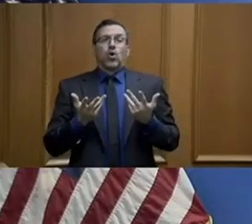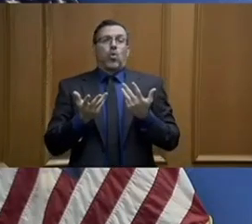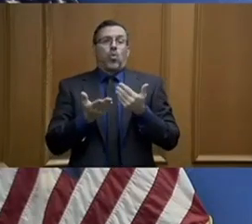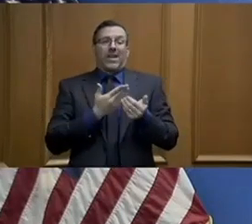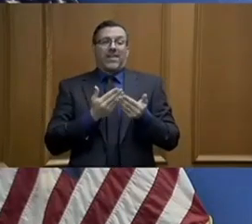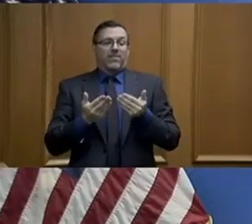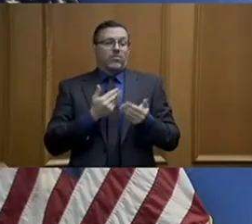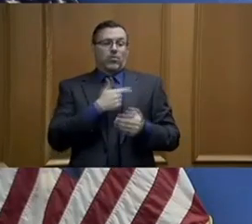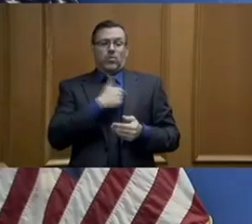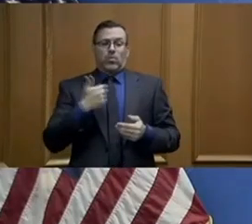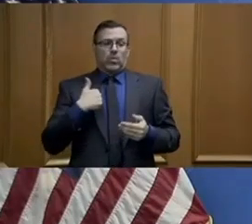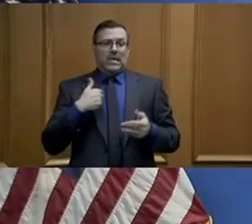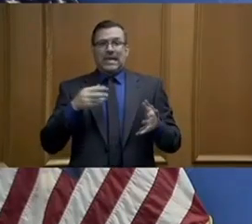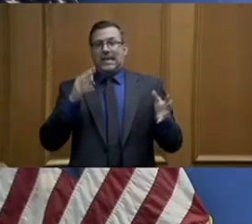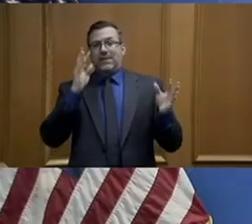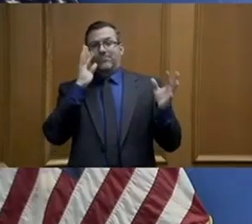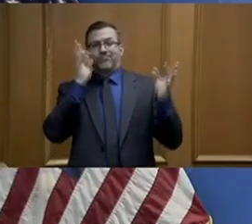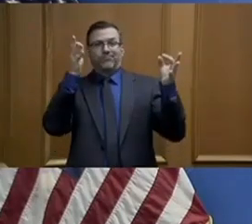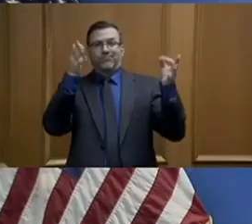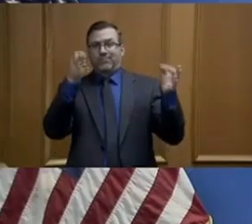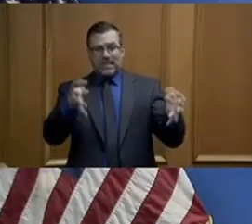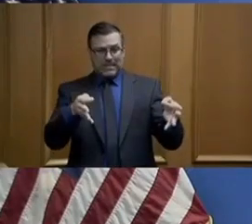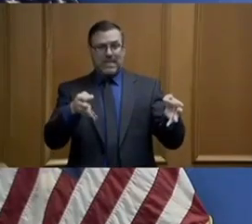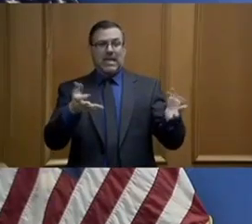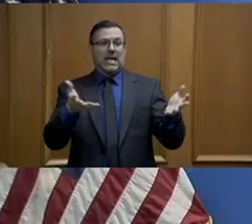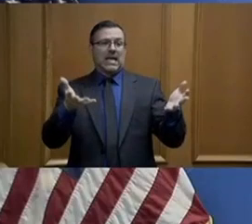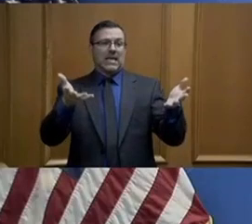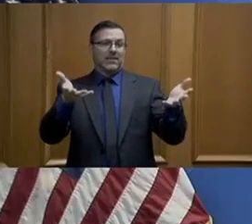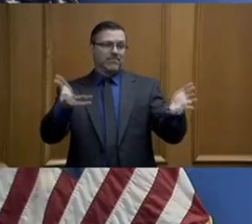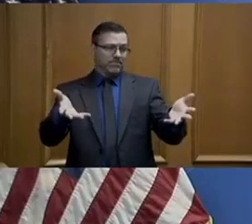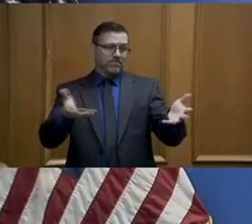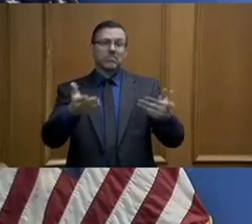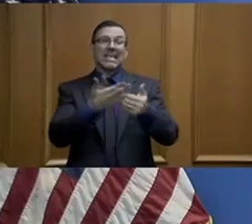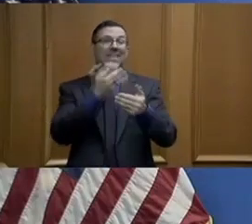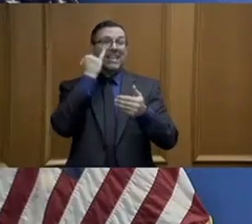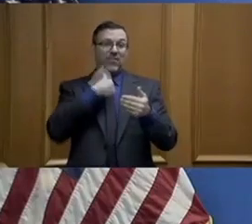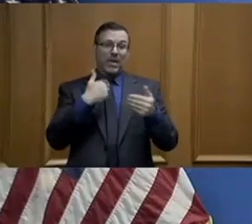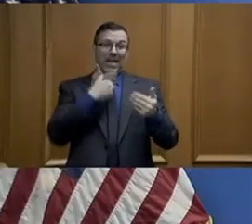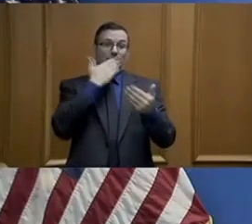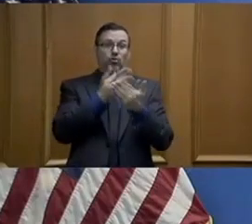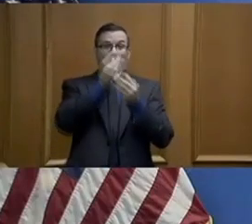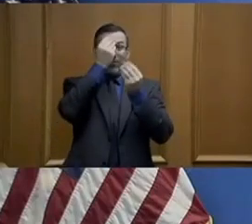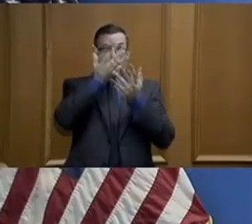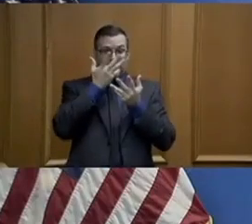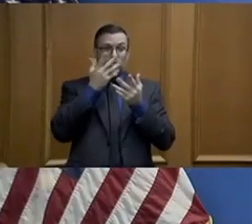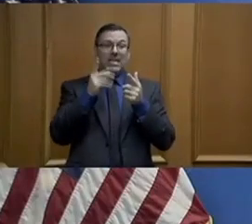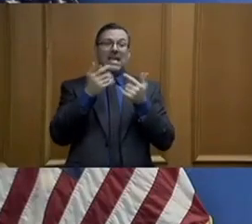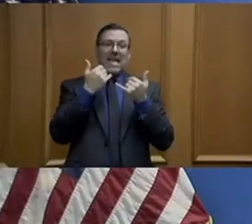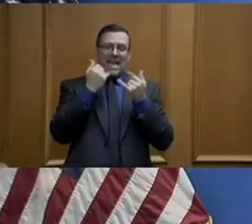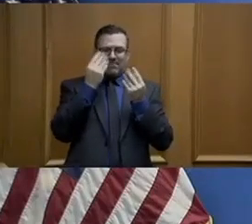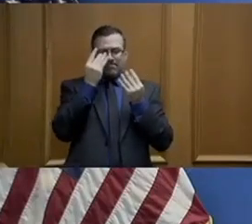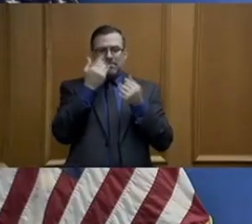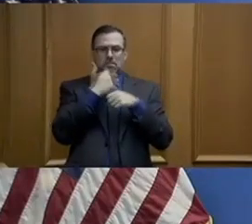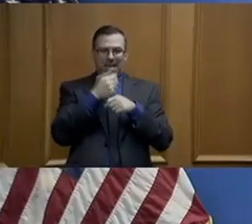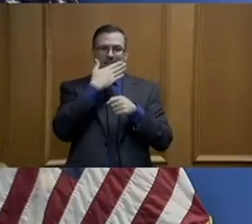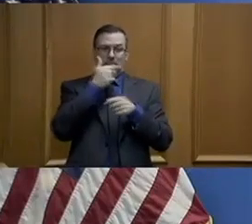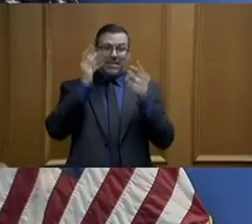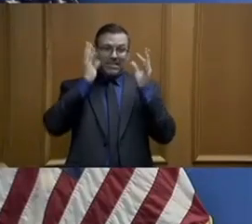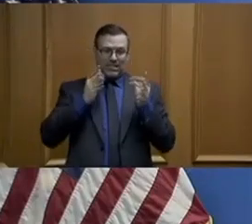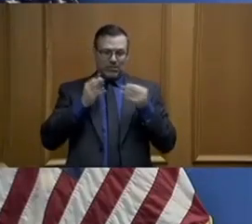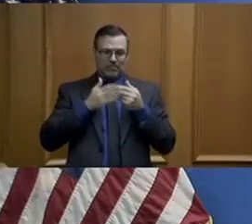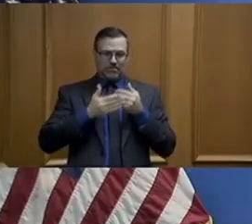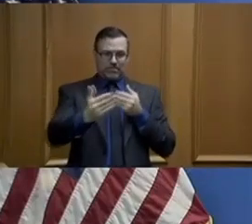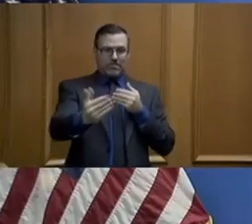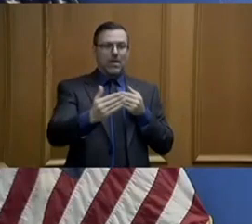is, however measured or smart we take a step, we know that that presents the opportunity